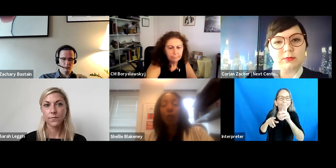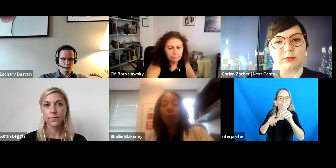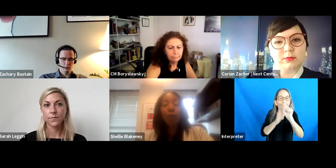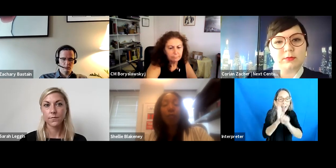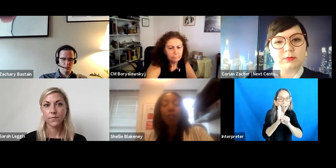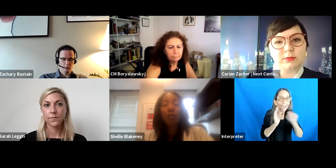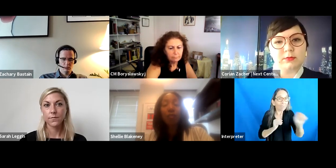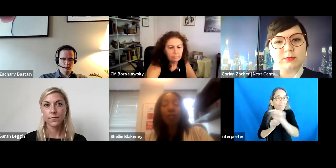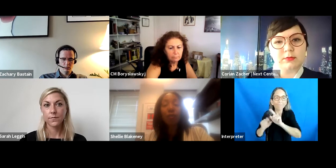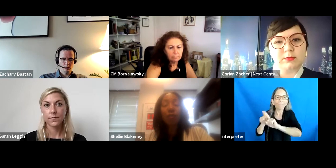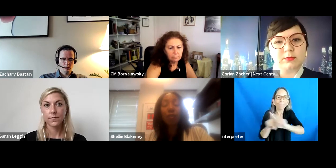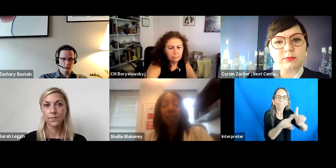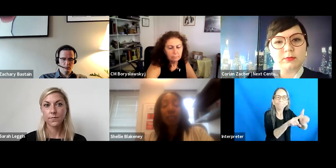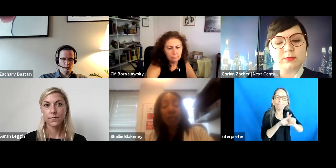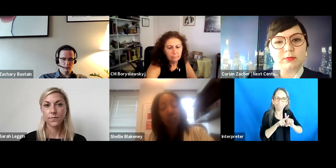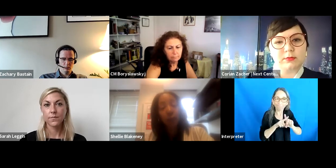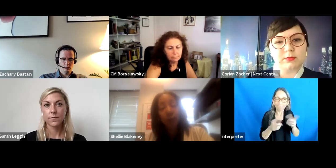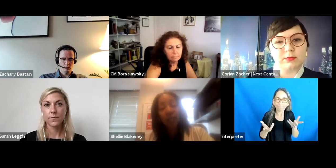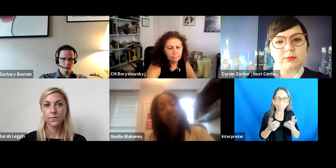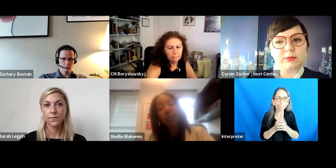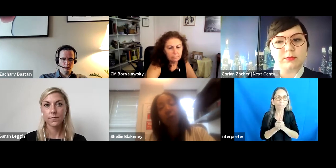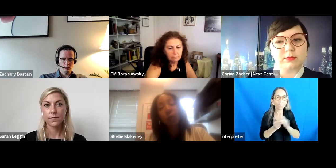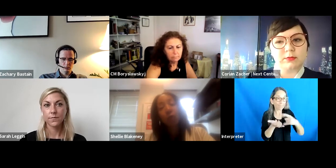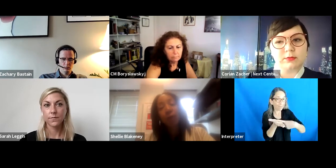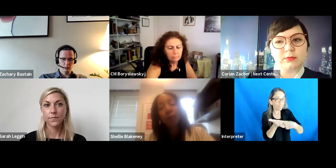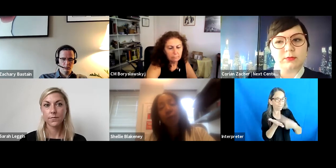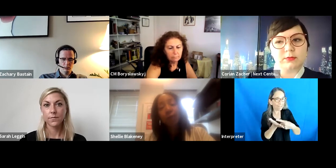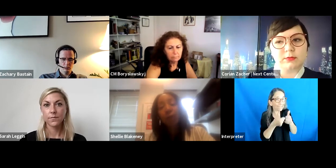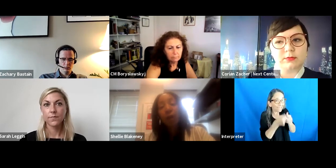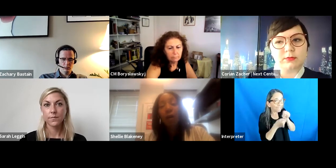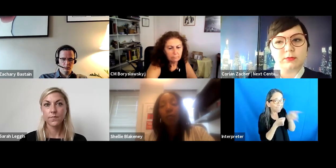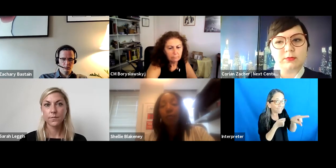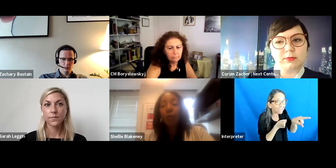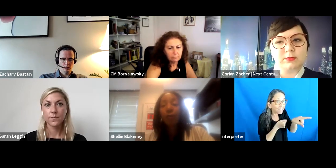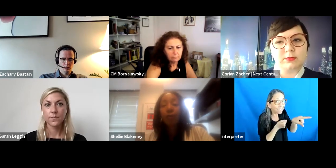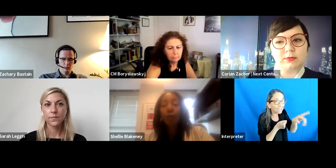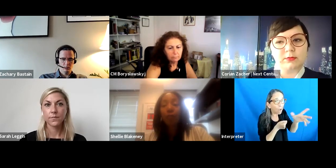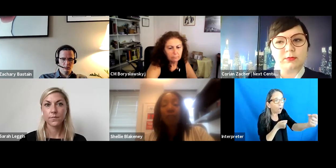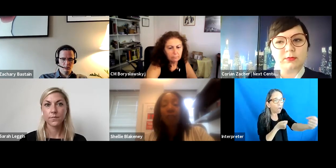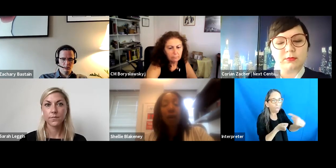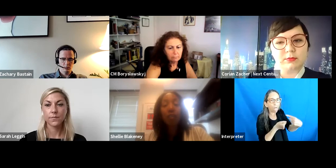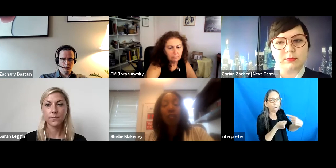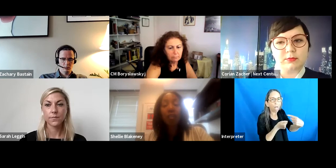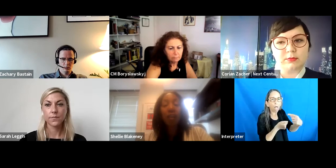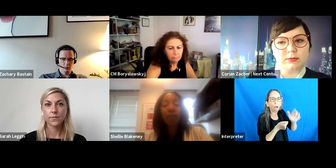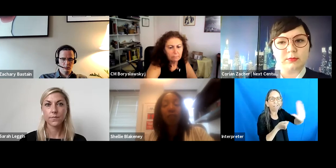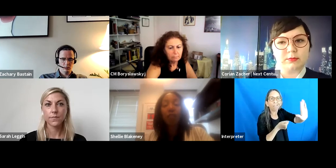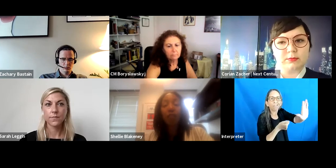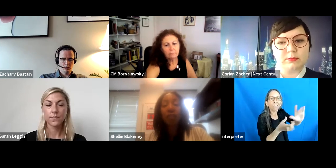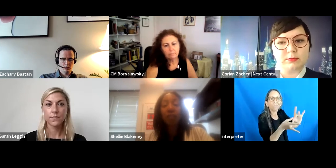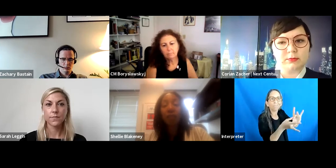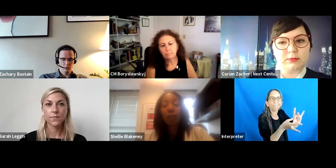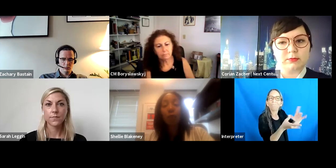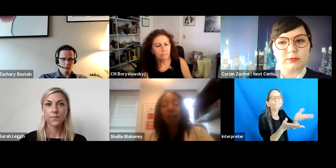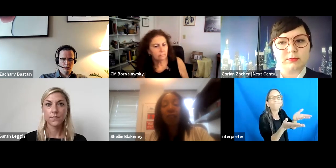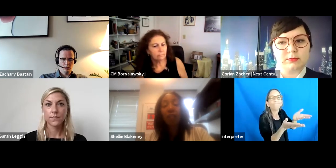their local emergency call center does not support text to 911. Also, consumers have the option to check